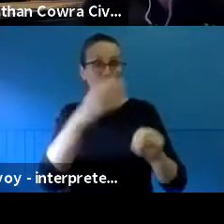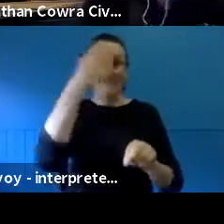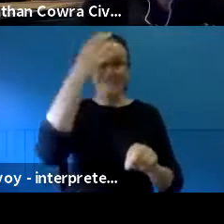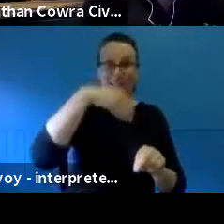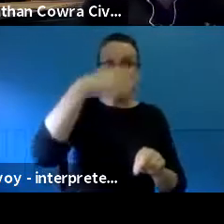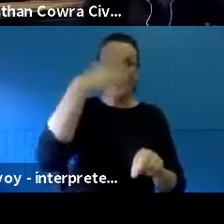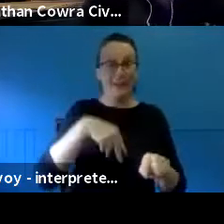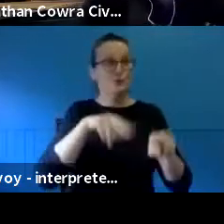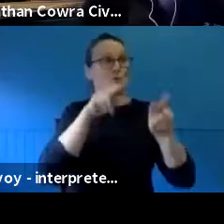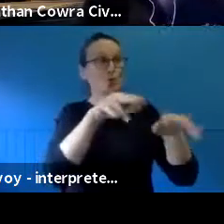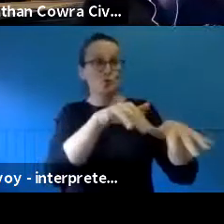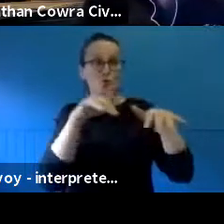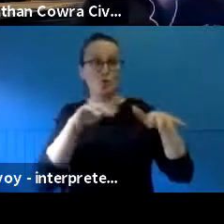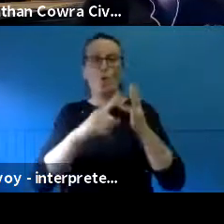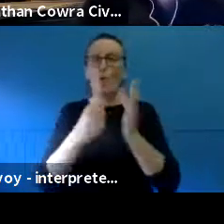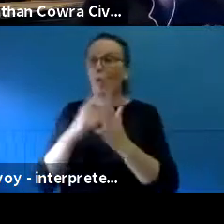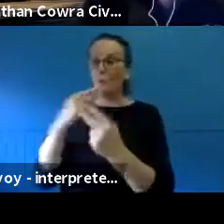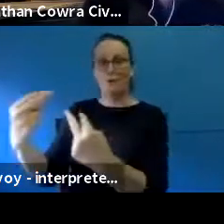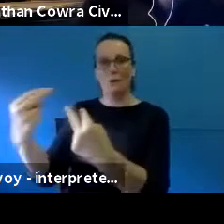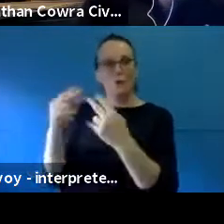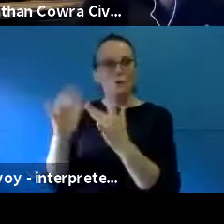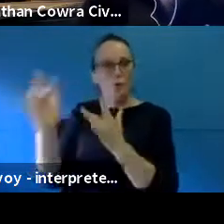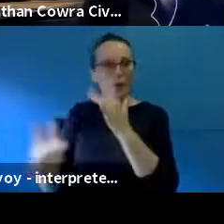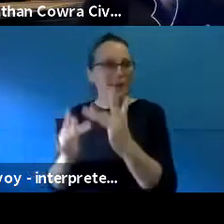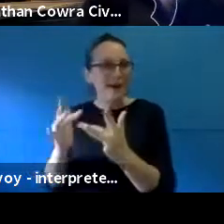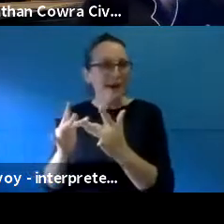Sorry, and I'll now go back to the question that you asked.